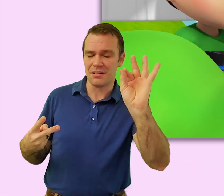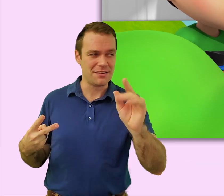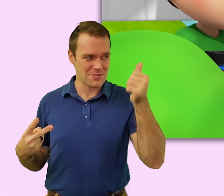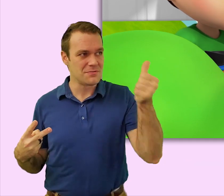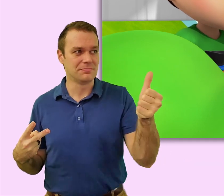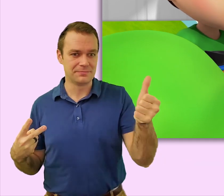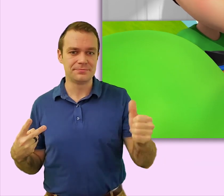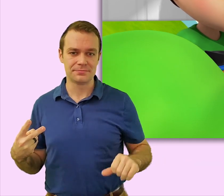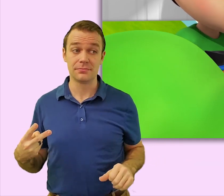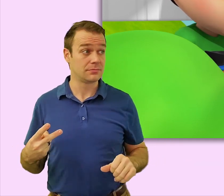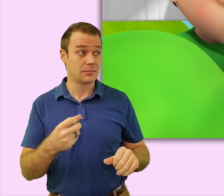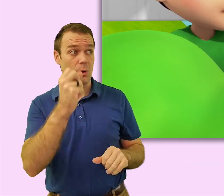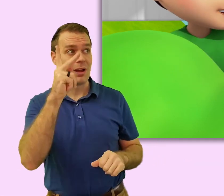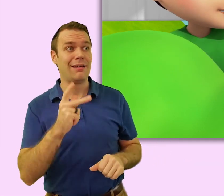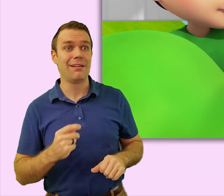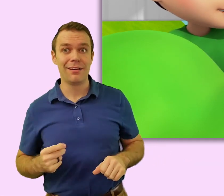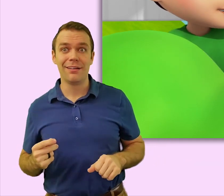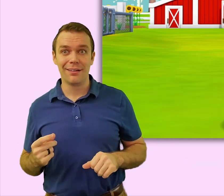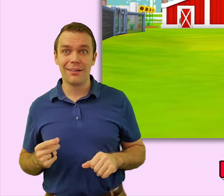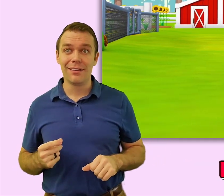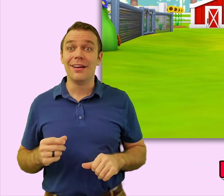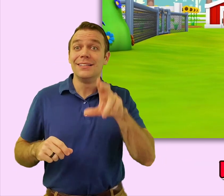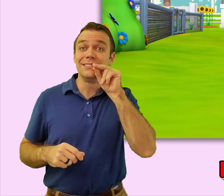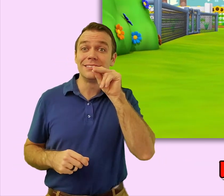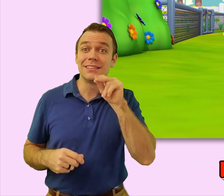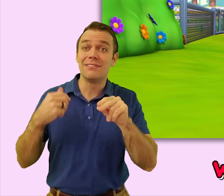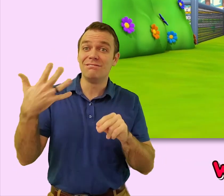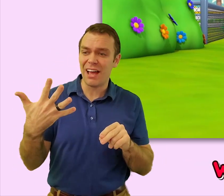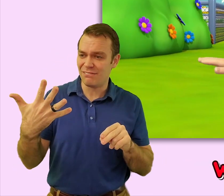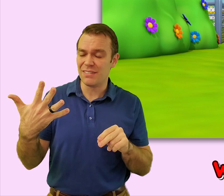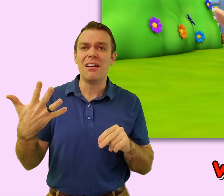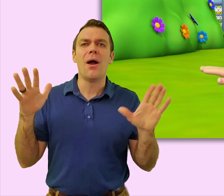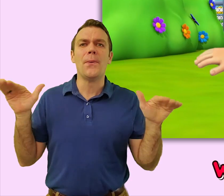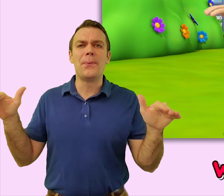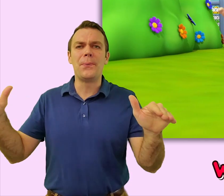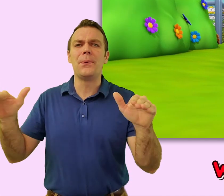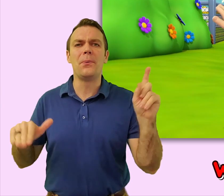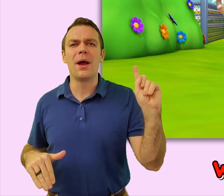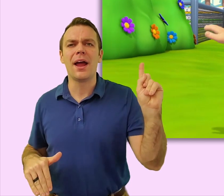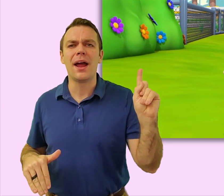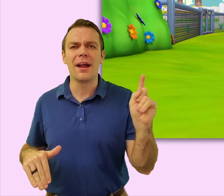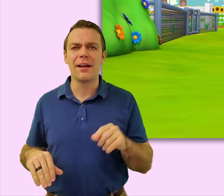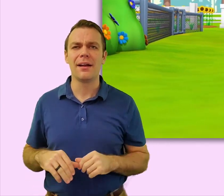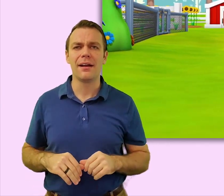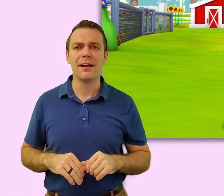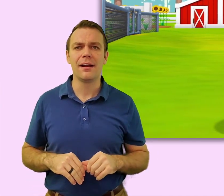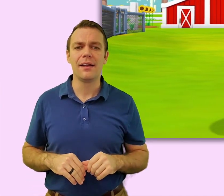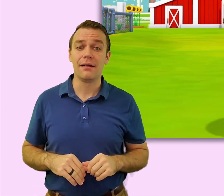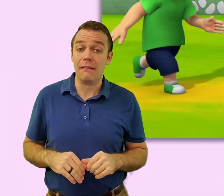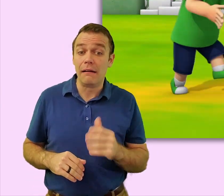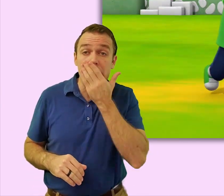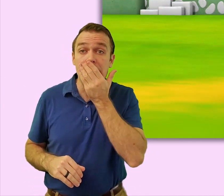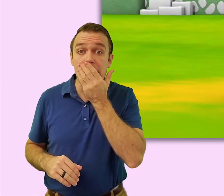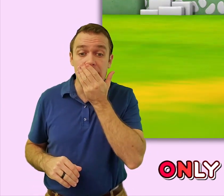Nathan. You wait here. Okay. 5 little ducks, where do you fly? Where do you fly when you say